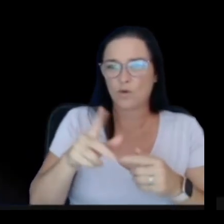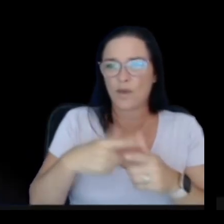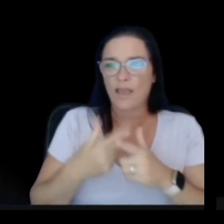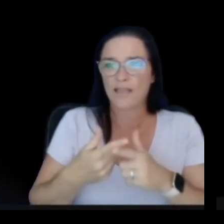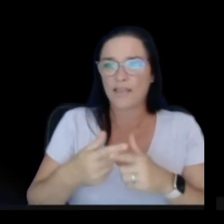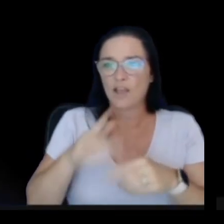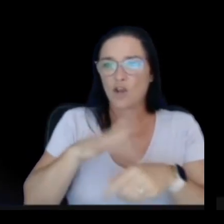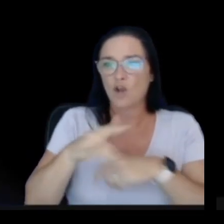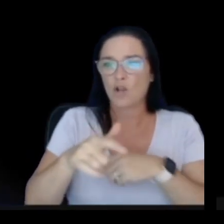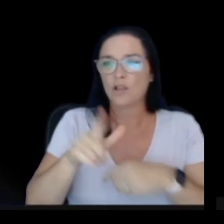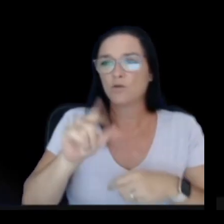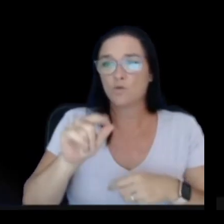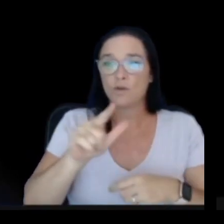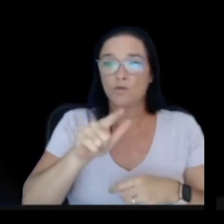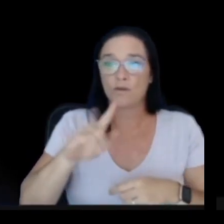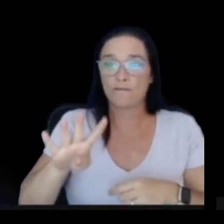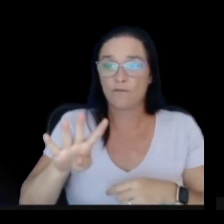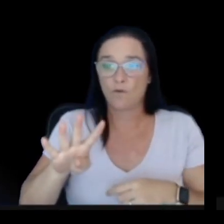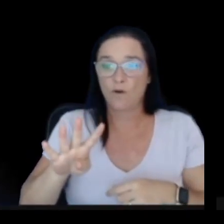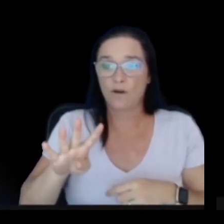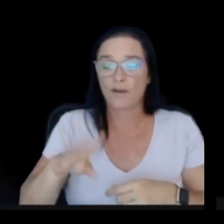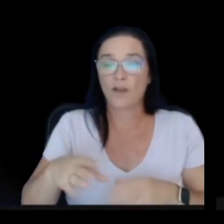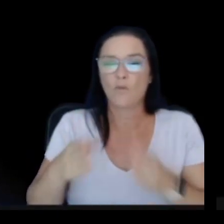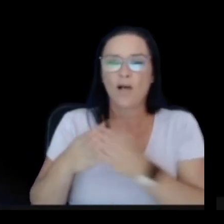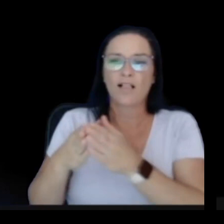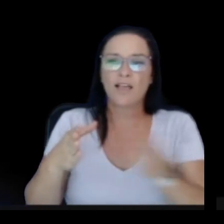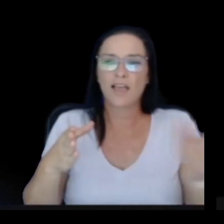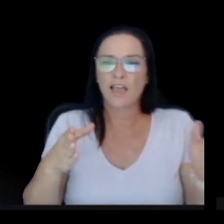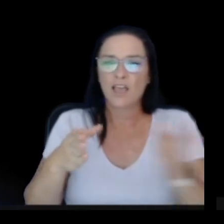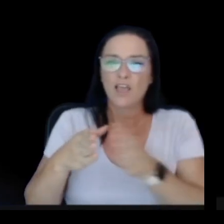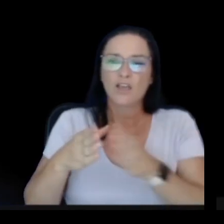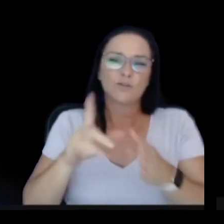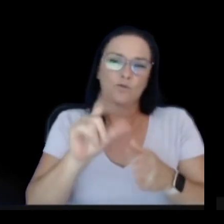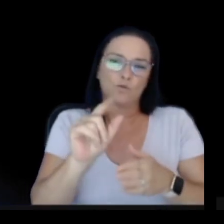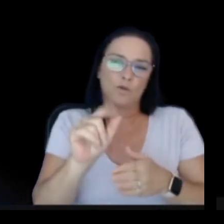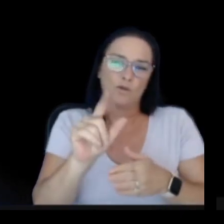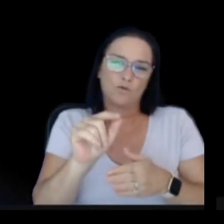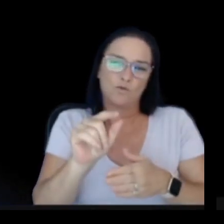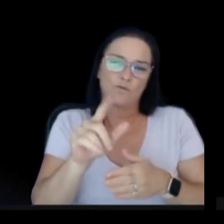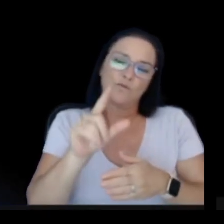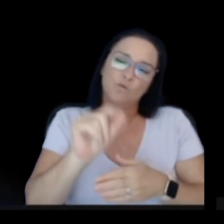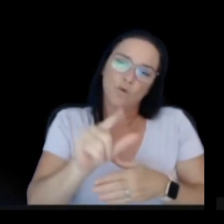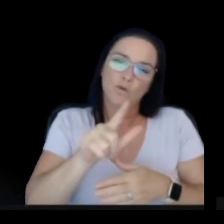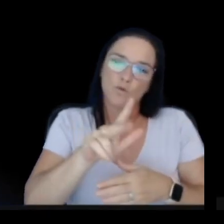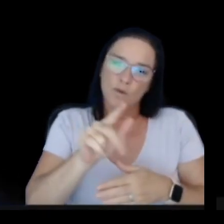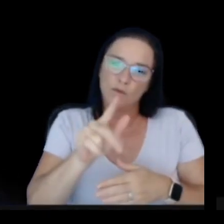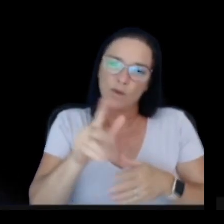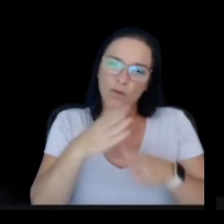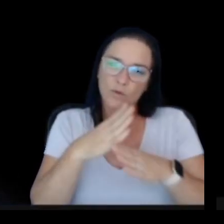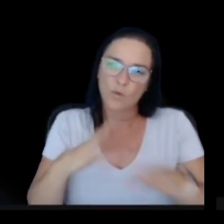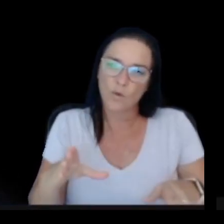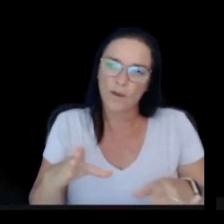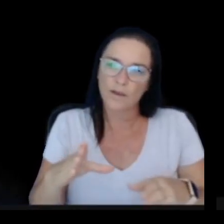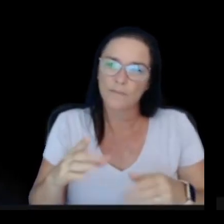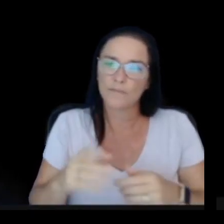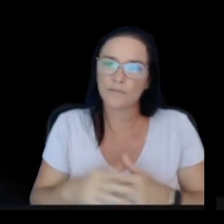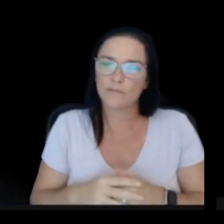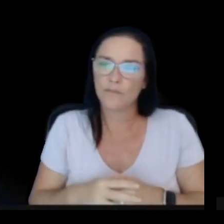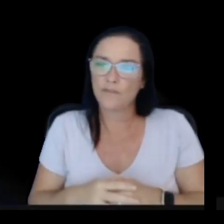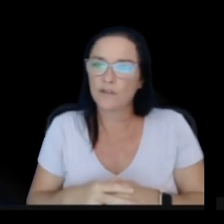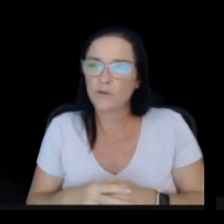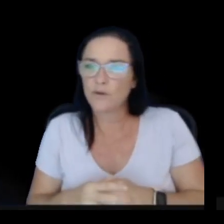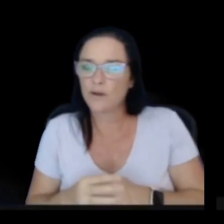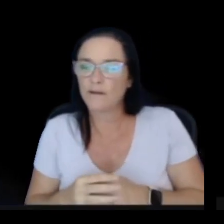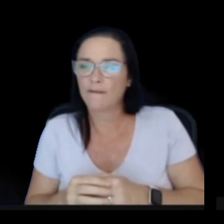2024, where all of 2023 as well was pretty quiet. And here we are, even more quiet than usual. And once again, perhaps the motion